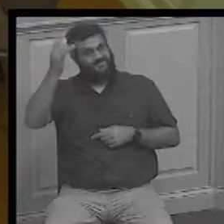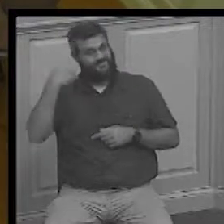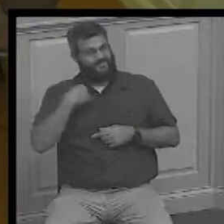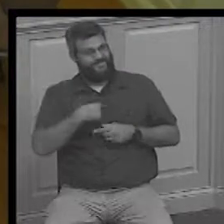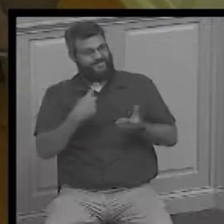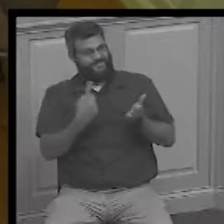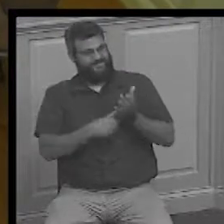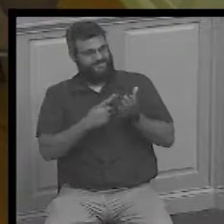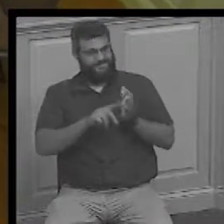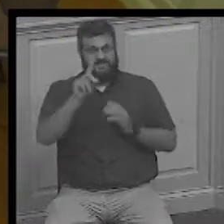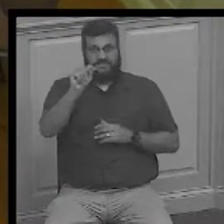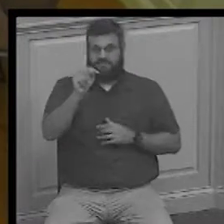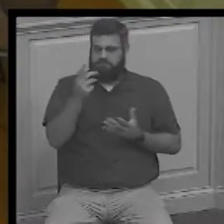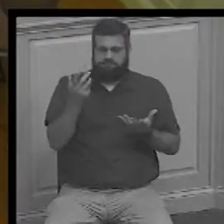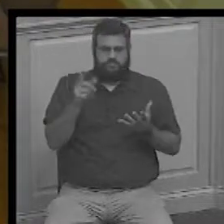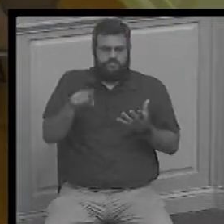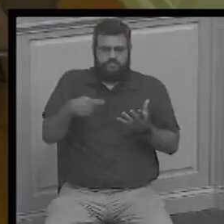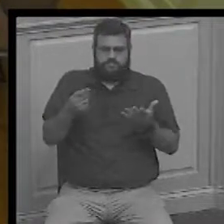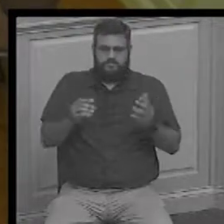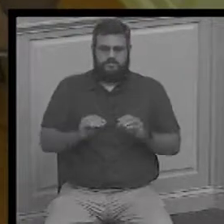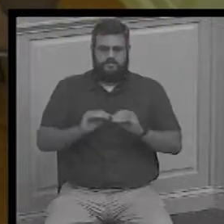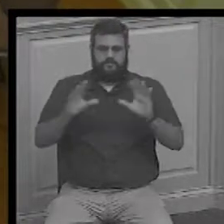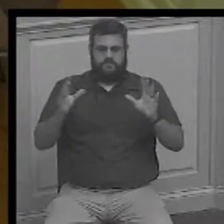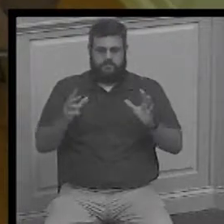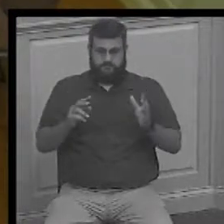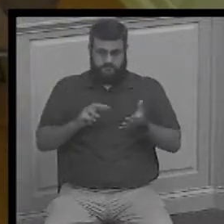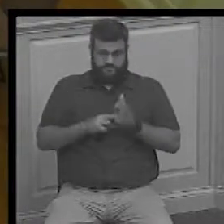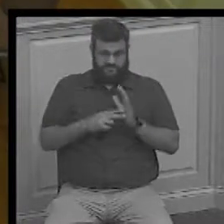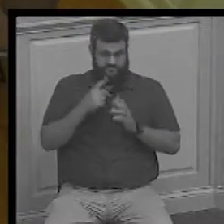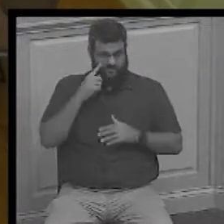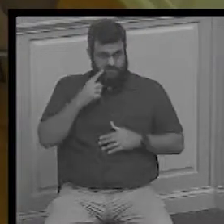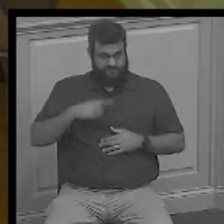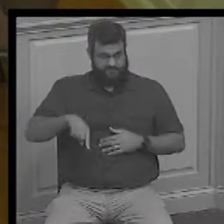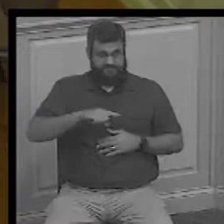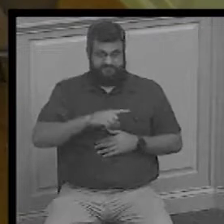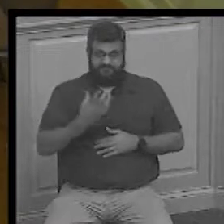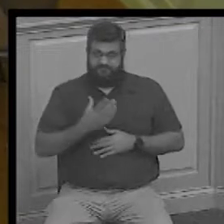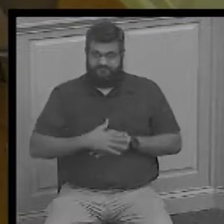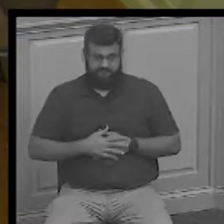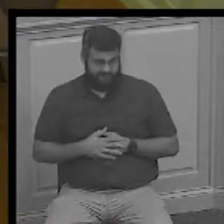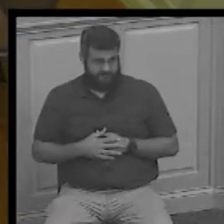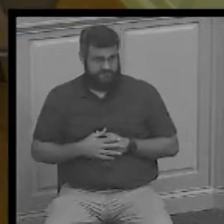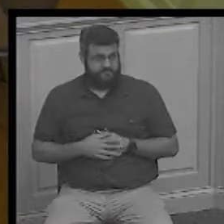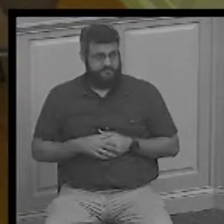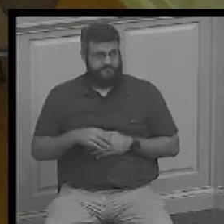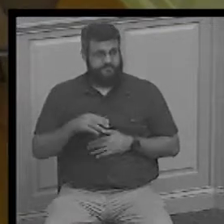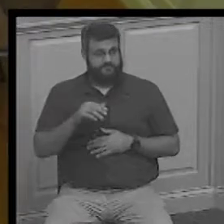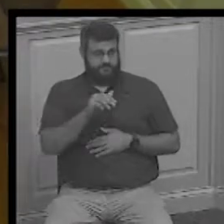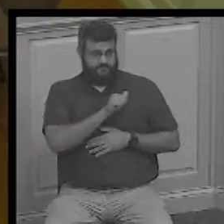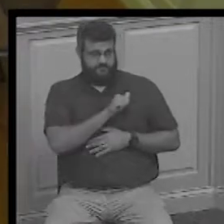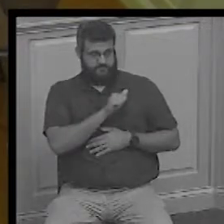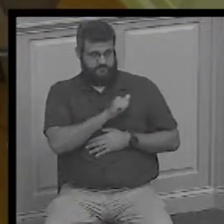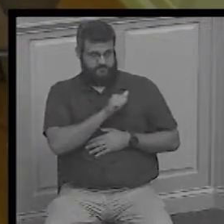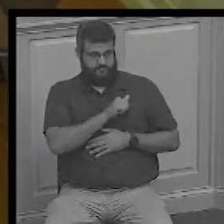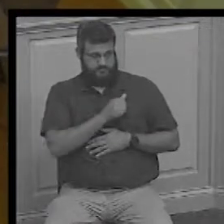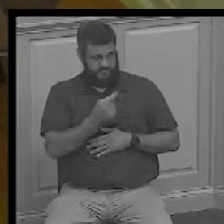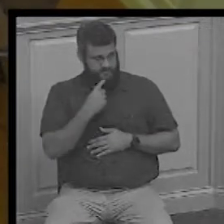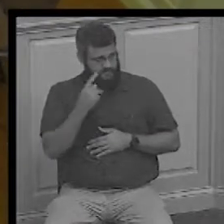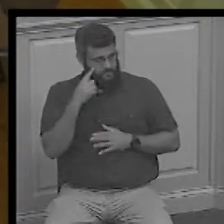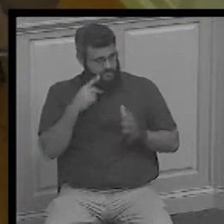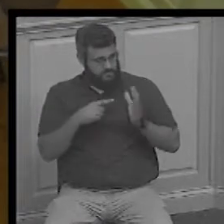forgot. Yeah, I was just clarifying, see what that meant. Yeah. But does it need to be in there, for example,